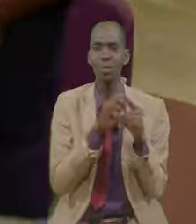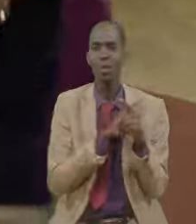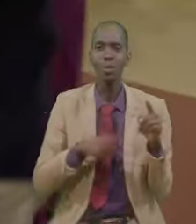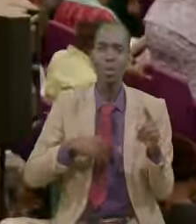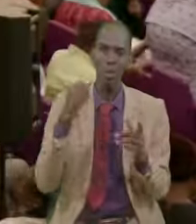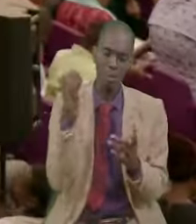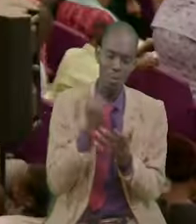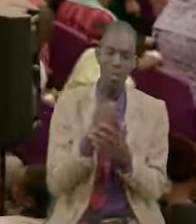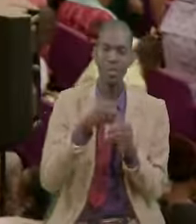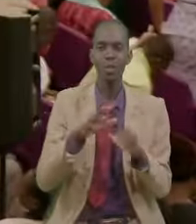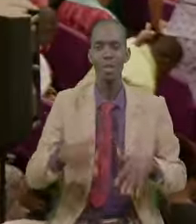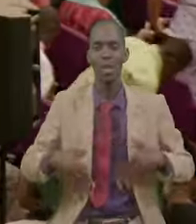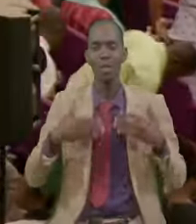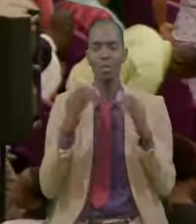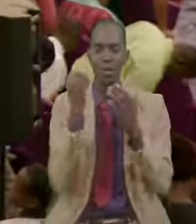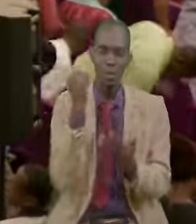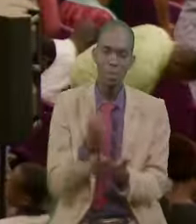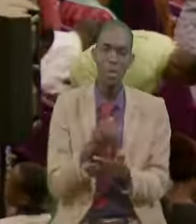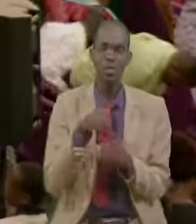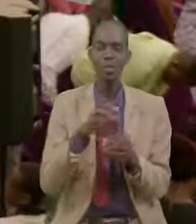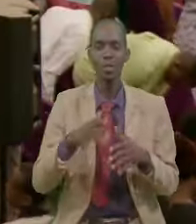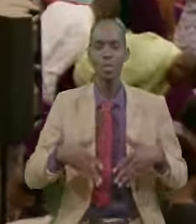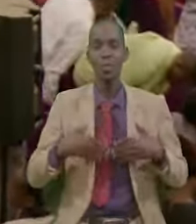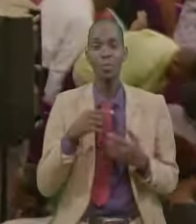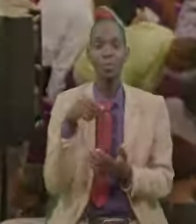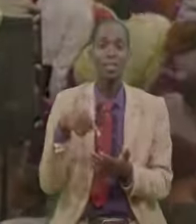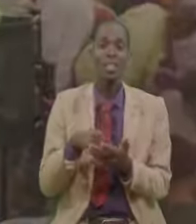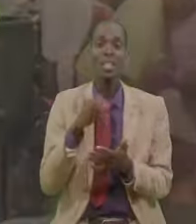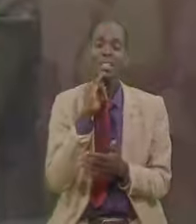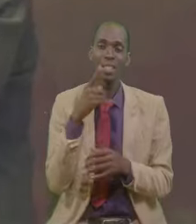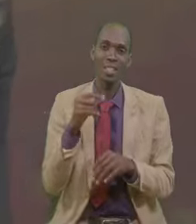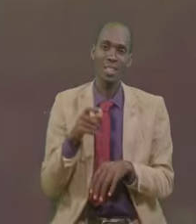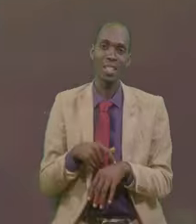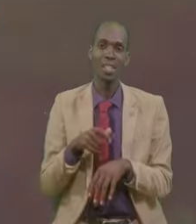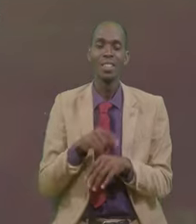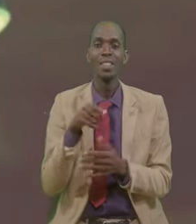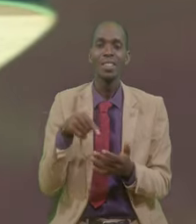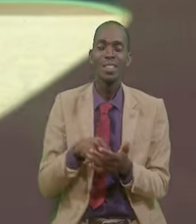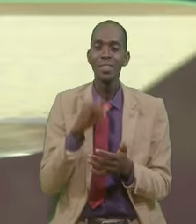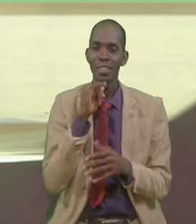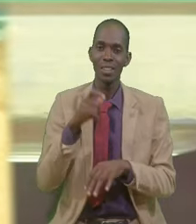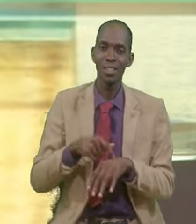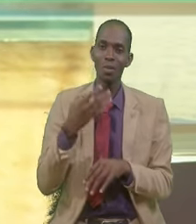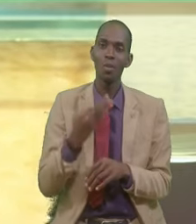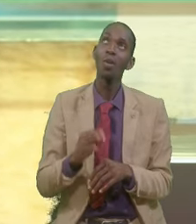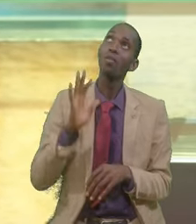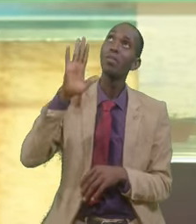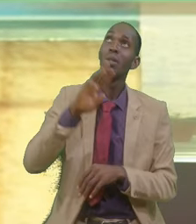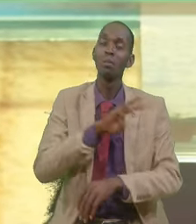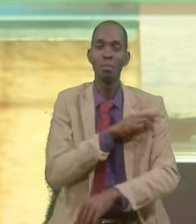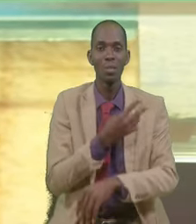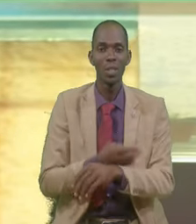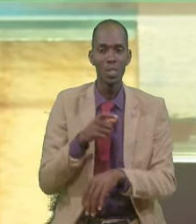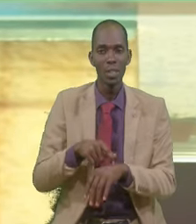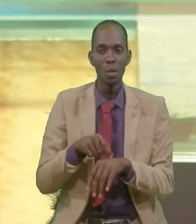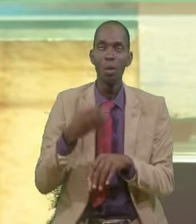amen. Amen. Amen. This is the moment. This is the moment of his might, the moment of his